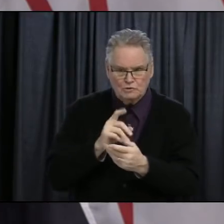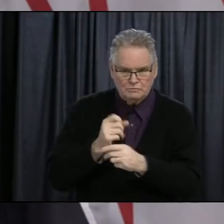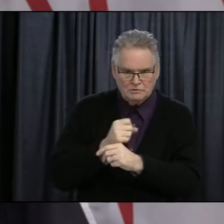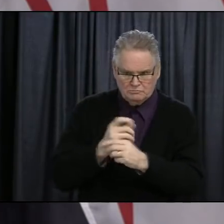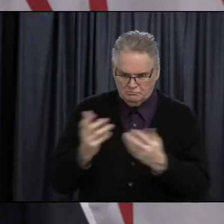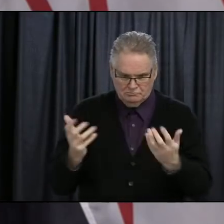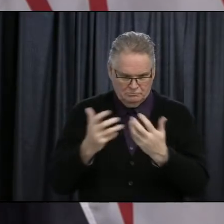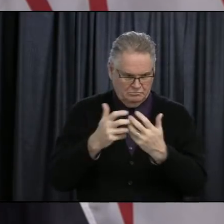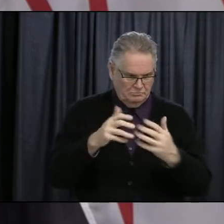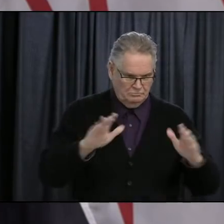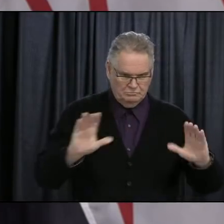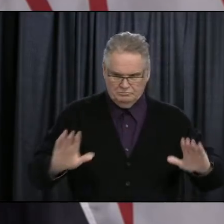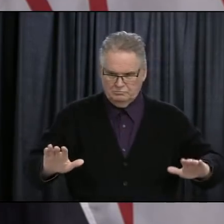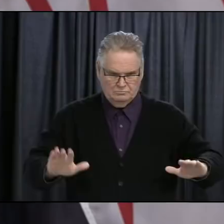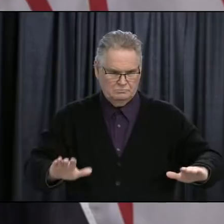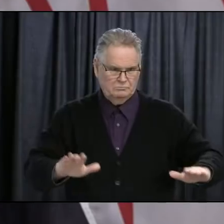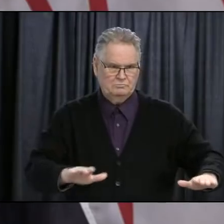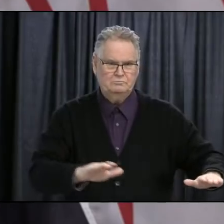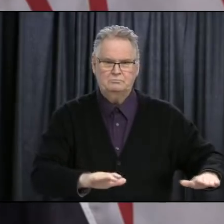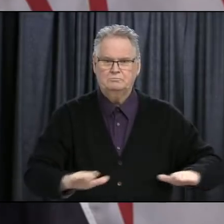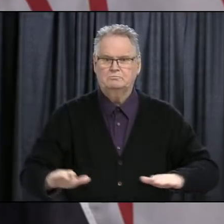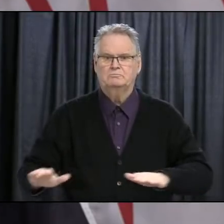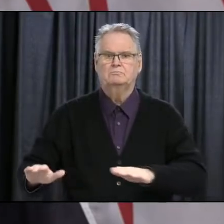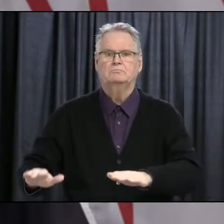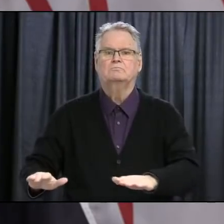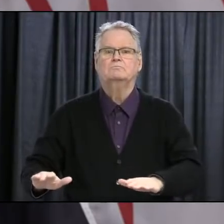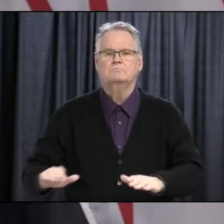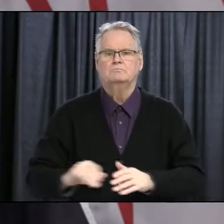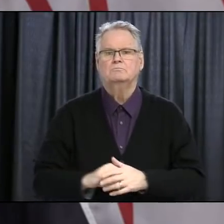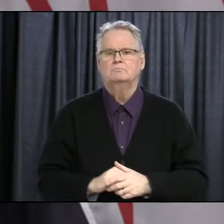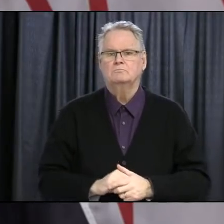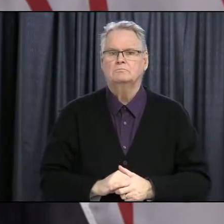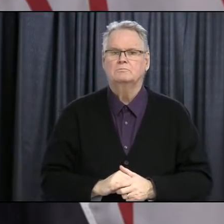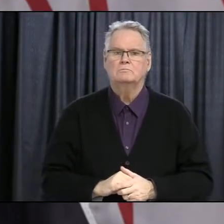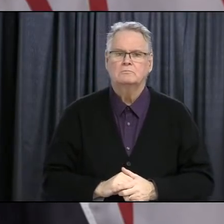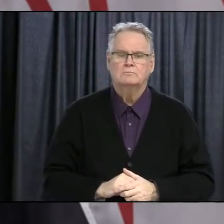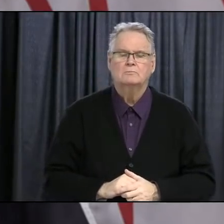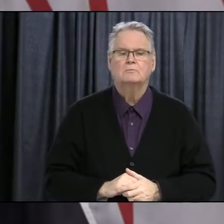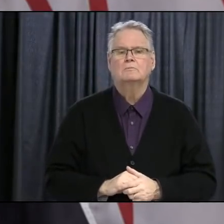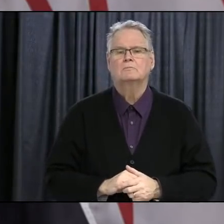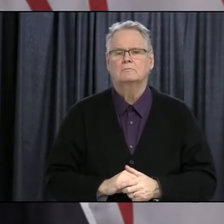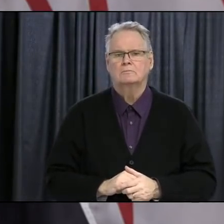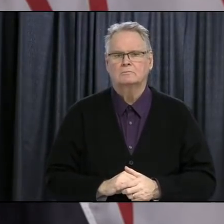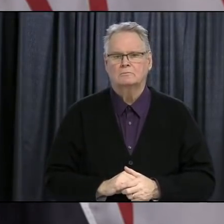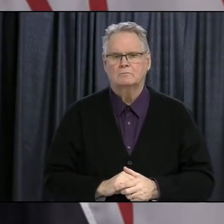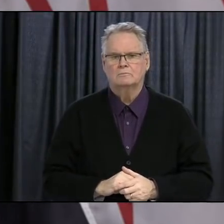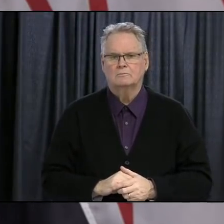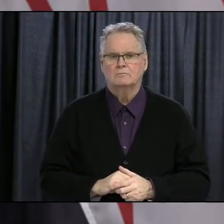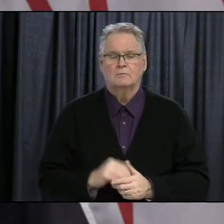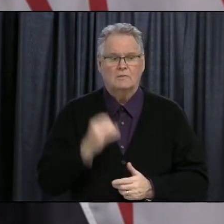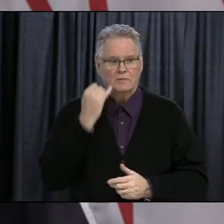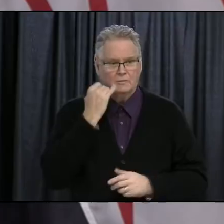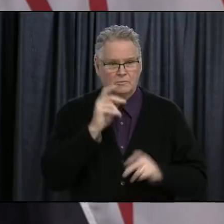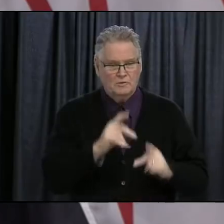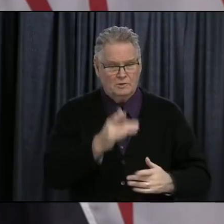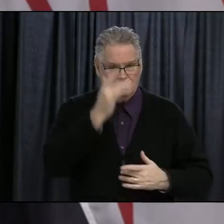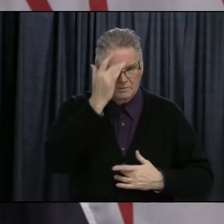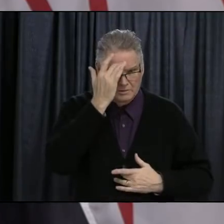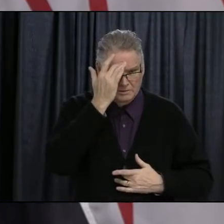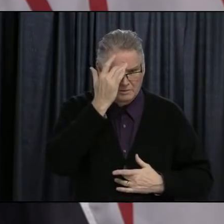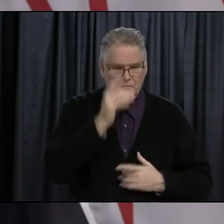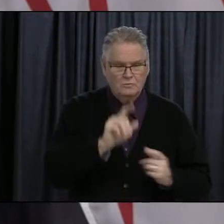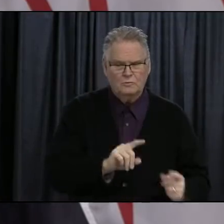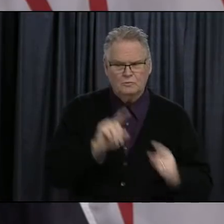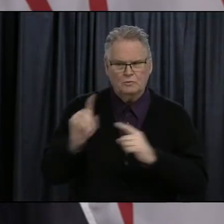see anybody who's having symptoms reporting and going in and getting tested. So we'd like to see that